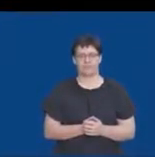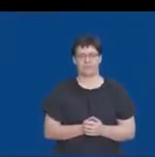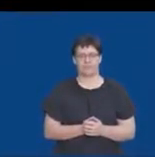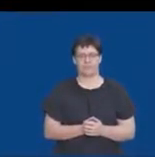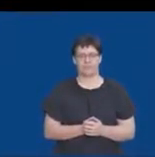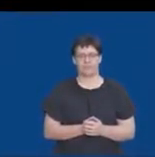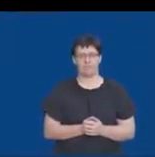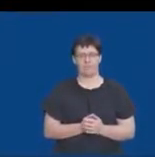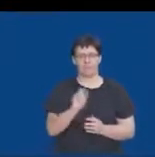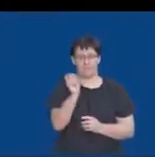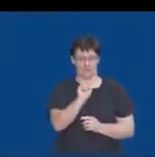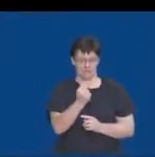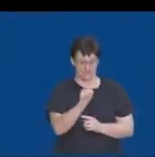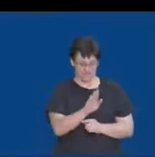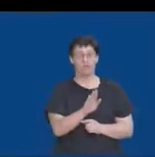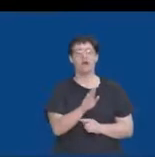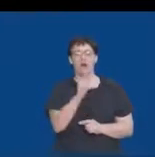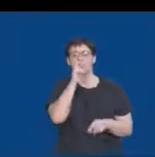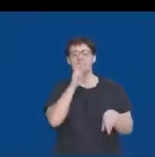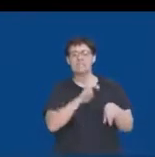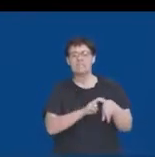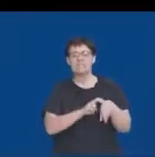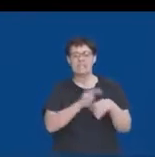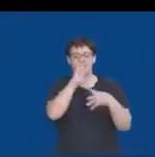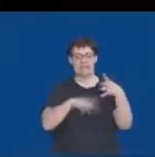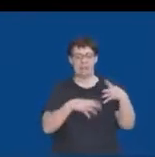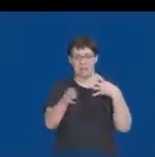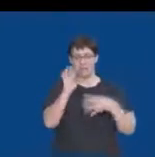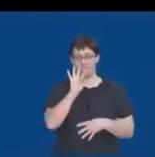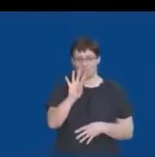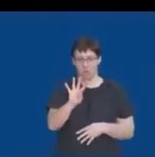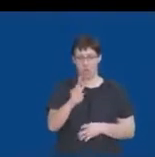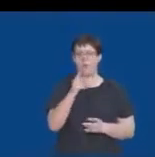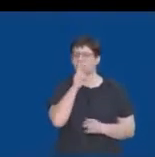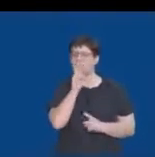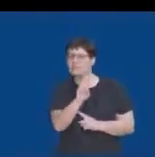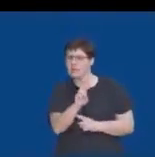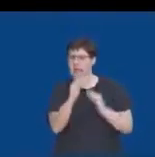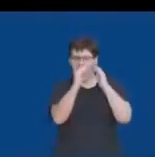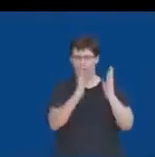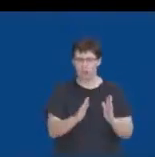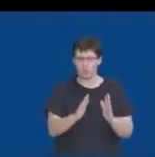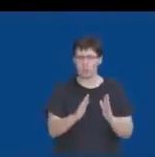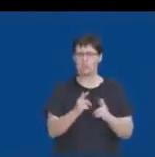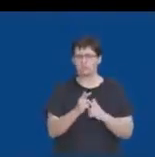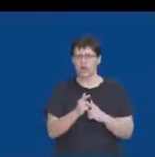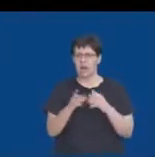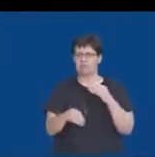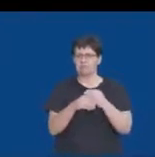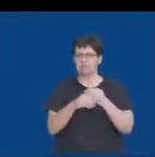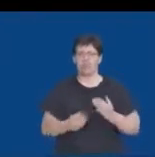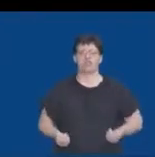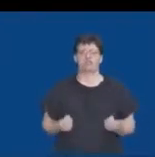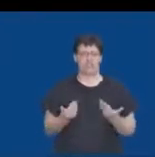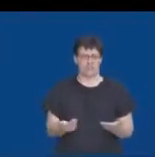need a pen. Okay, we're going to, table 4 shows the number of households that have access to amenities or